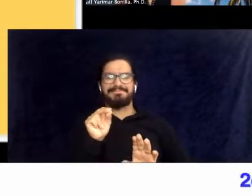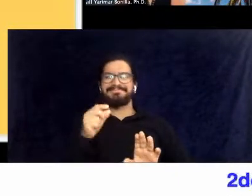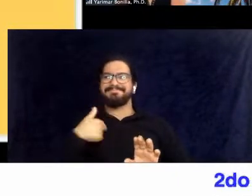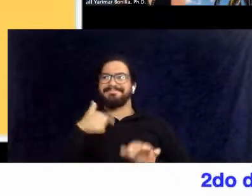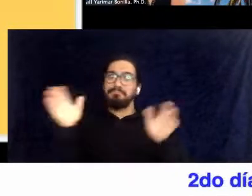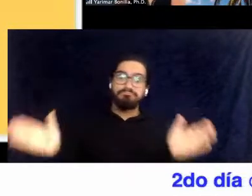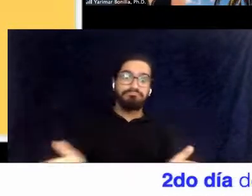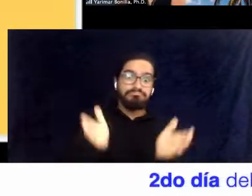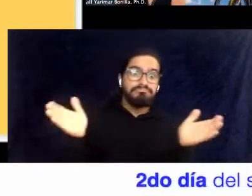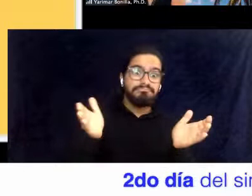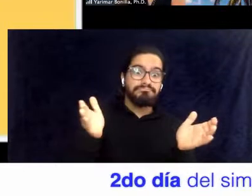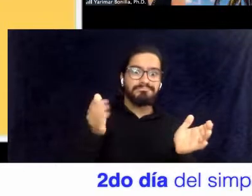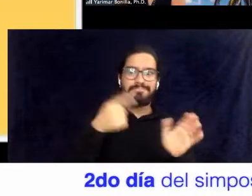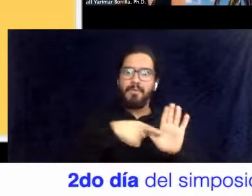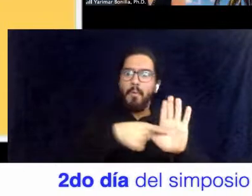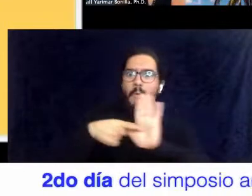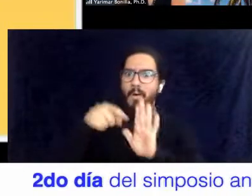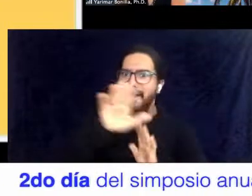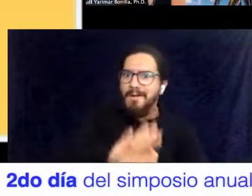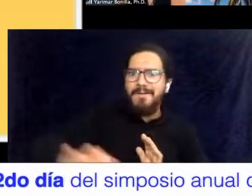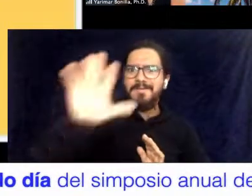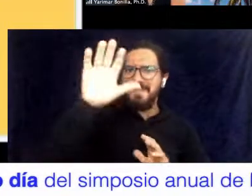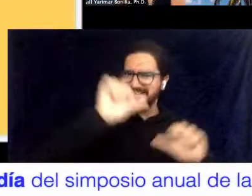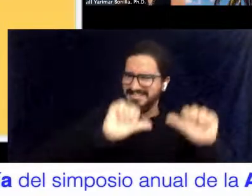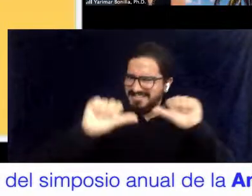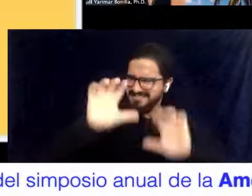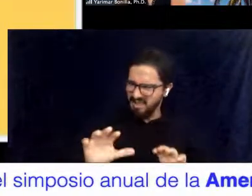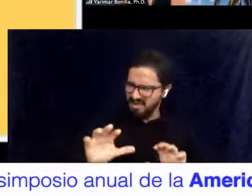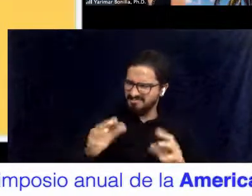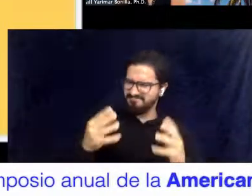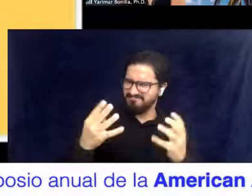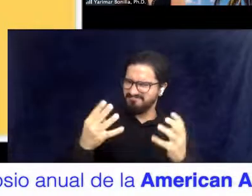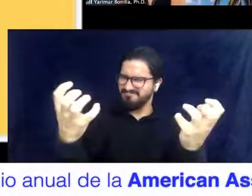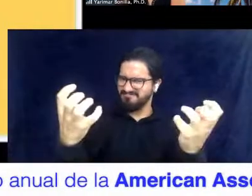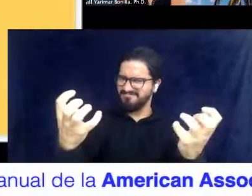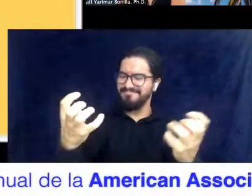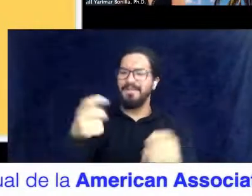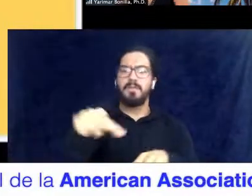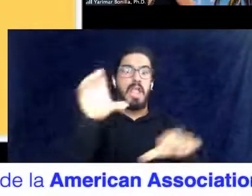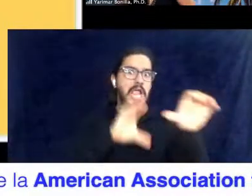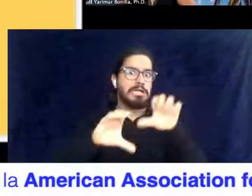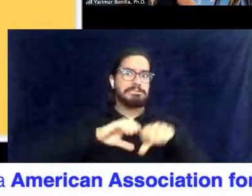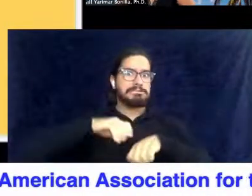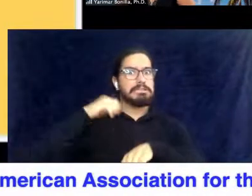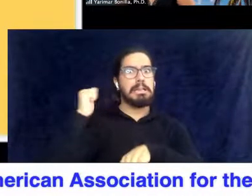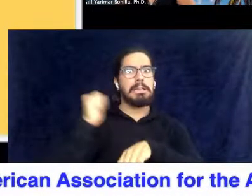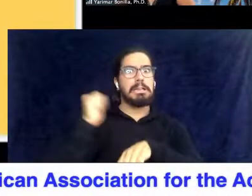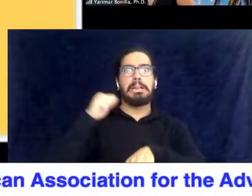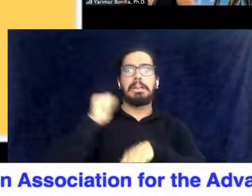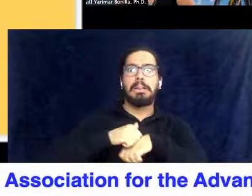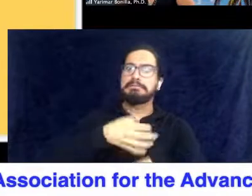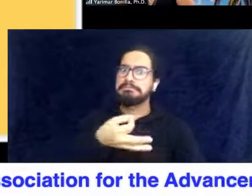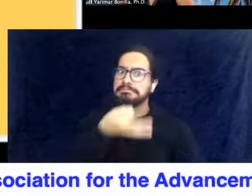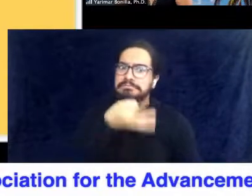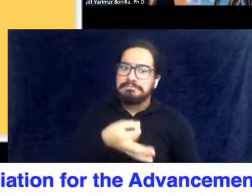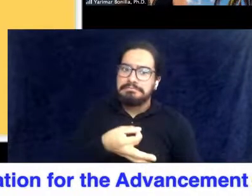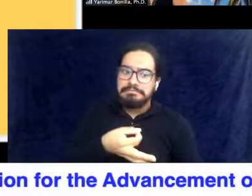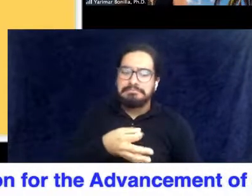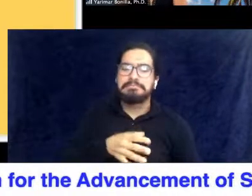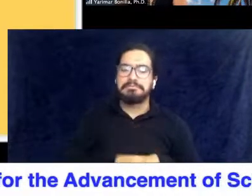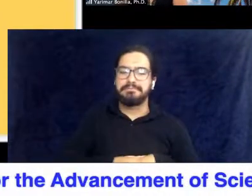a group of scientists, o como decimos de la ciencia dura, as a social